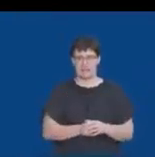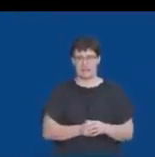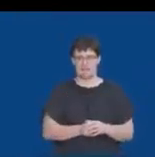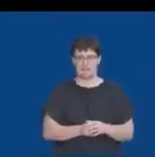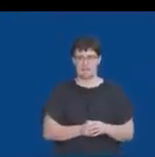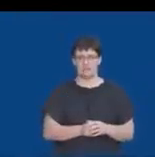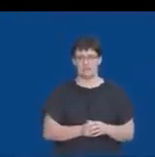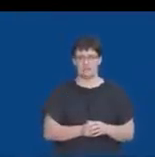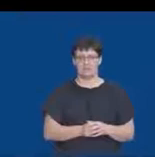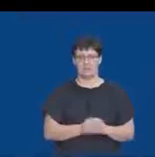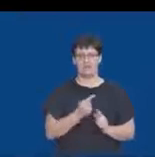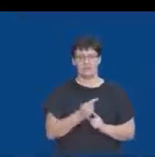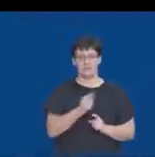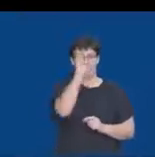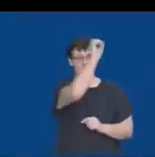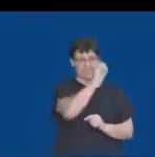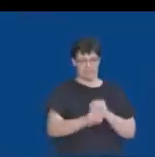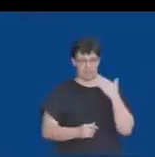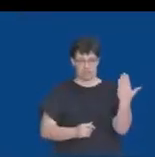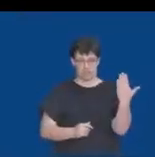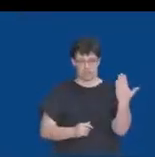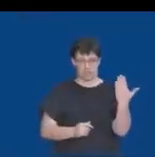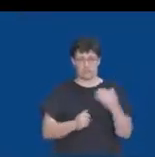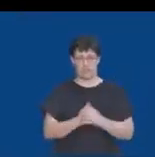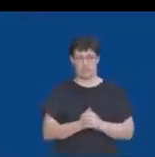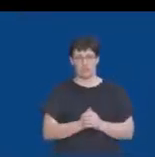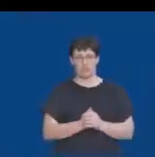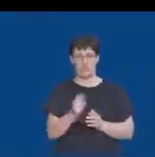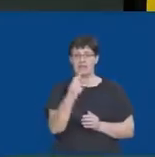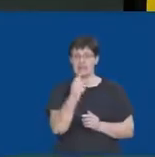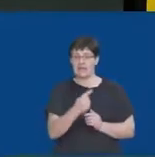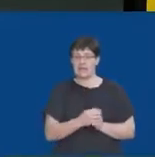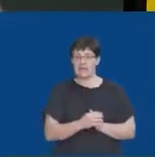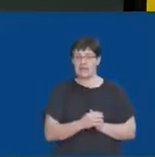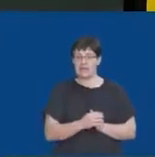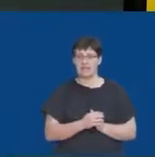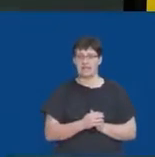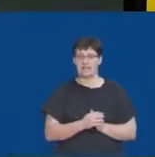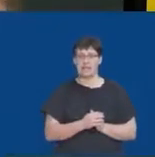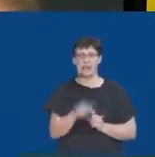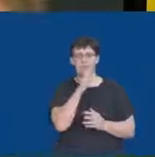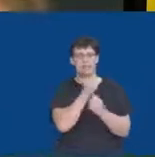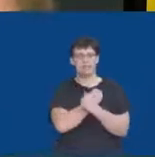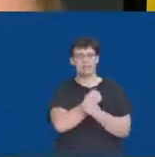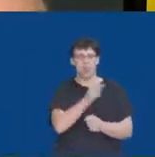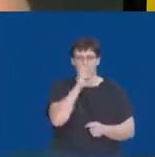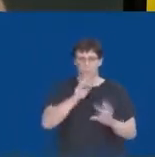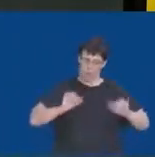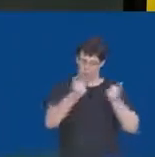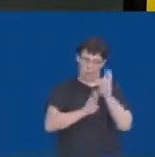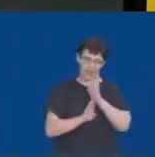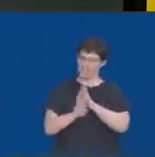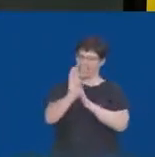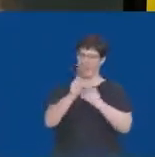line, okay? And this is percentage on this axis. And they said to their parents, look how well I've done in